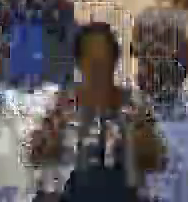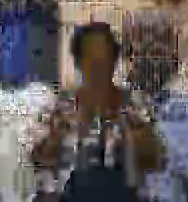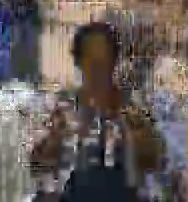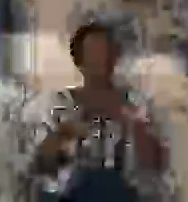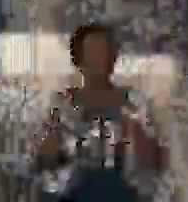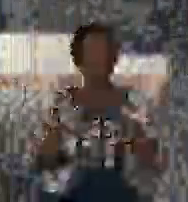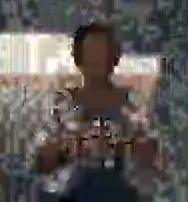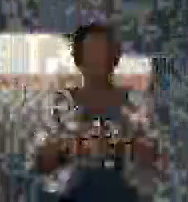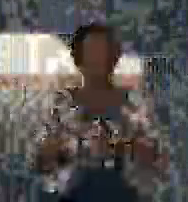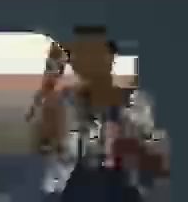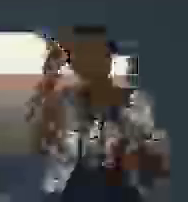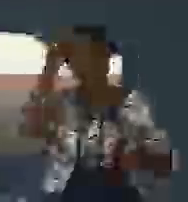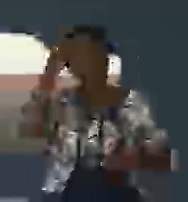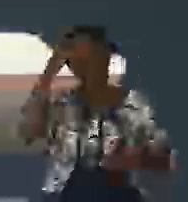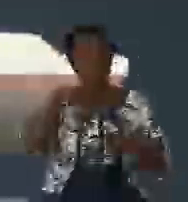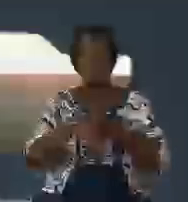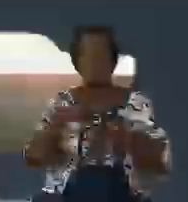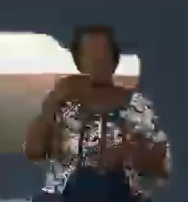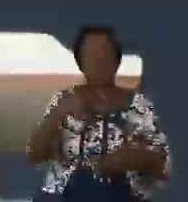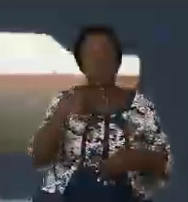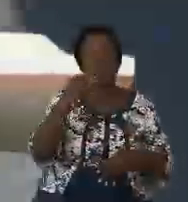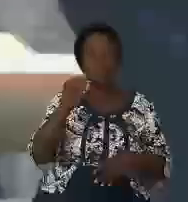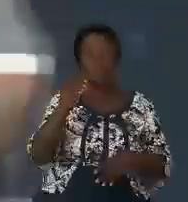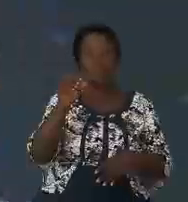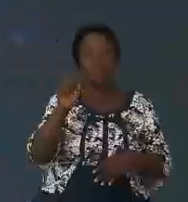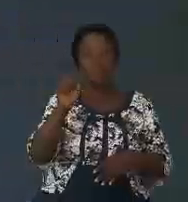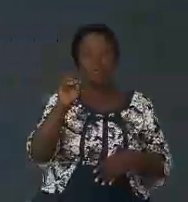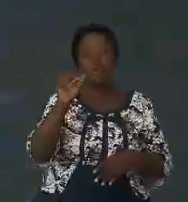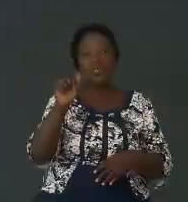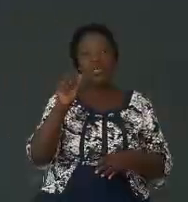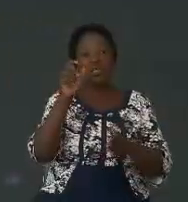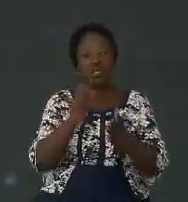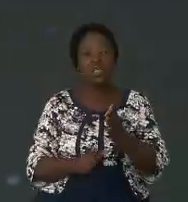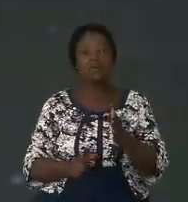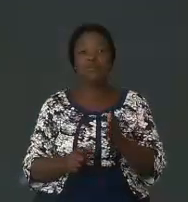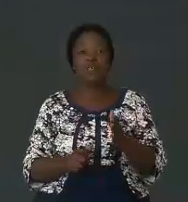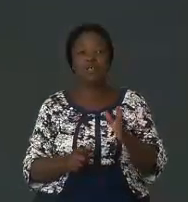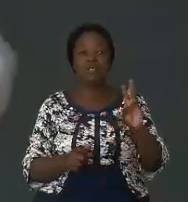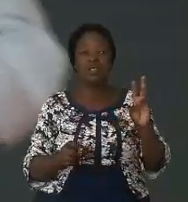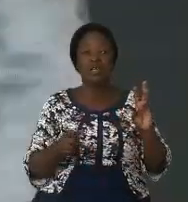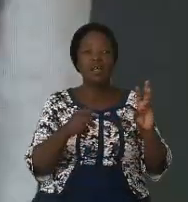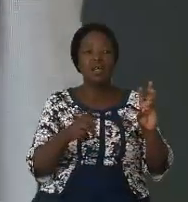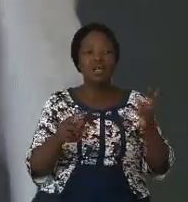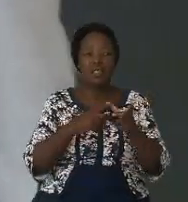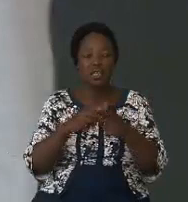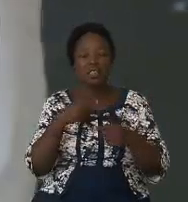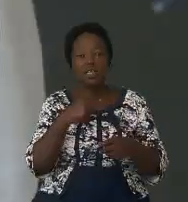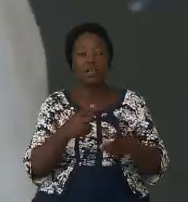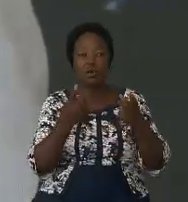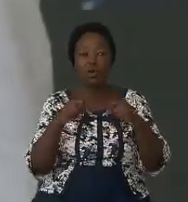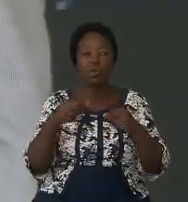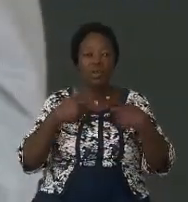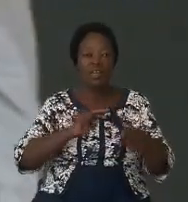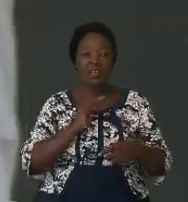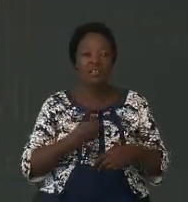purposeful return, though in sickness. Look at Hosea chapter 6. I'm reading from verse